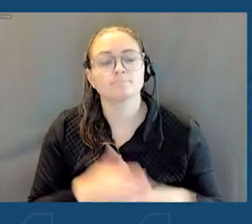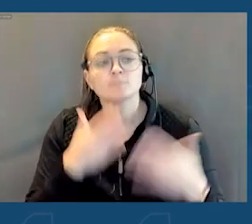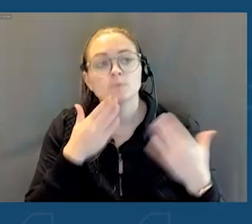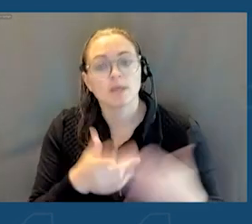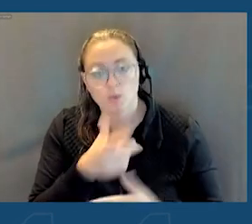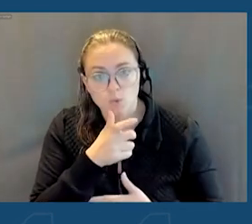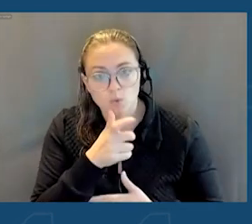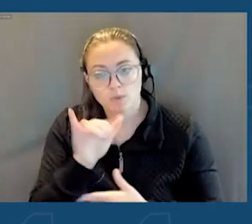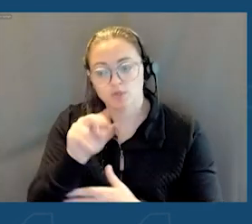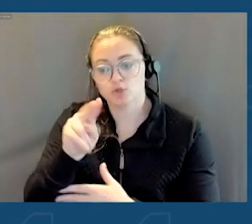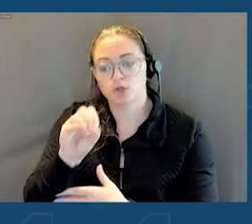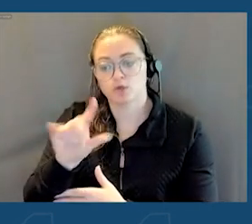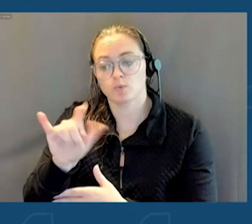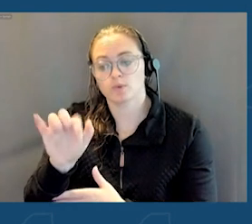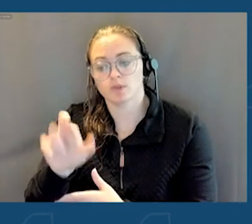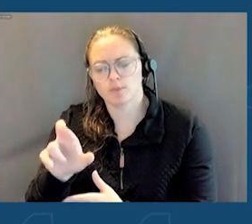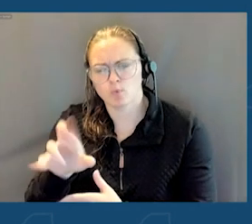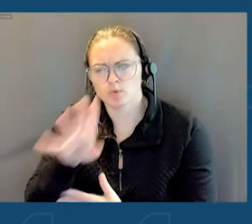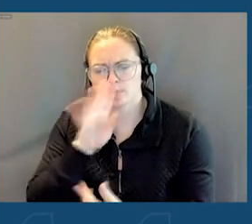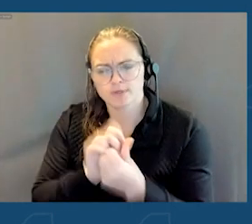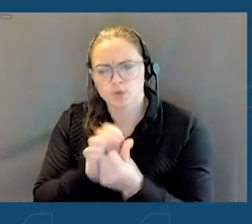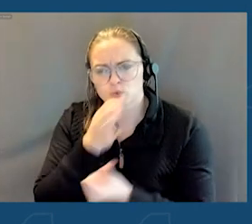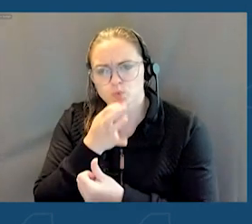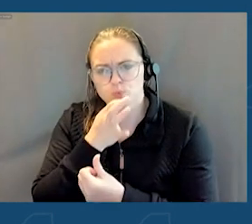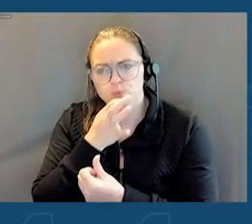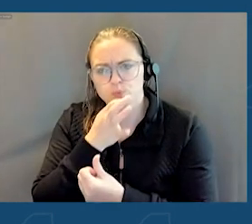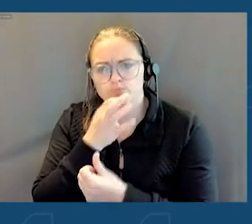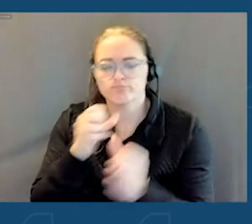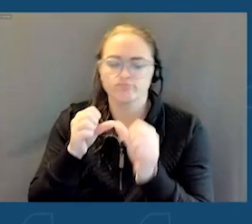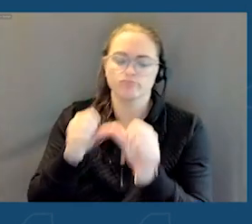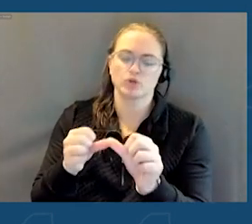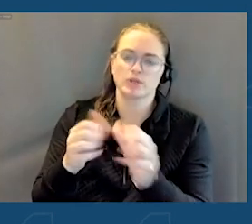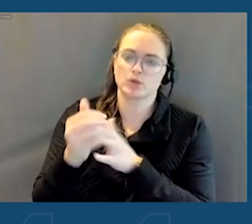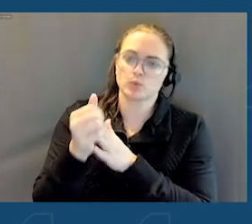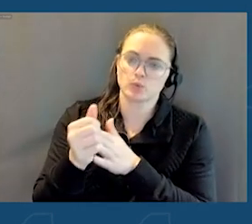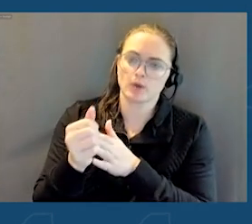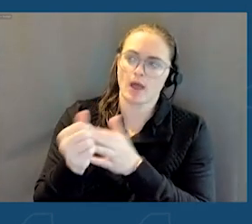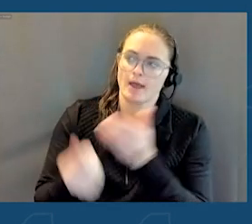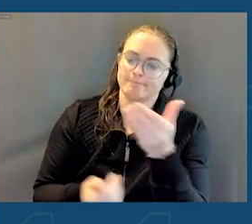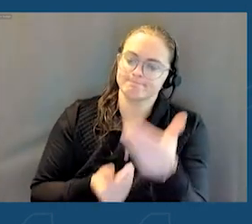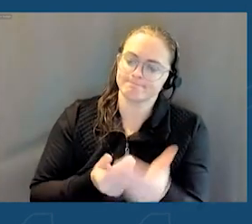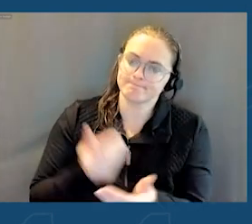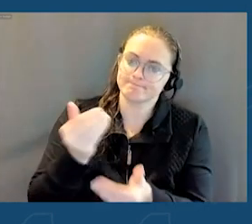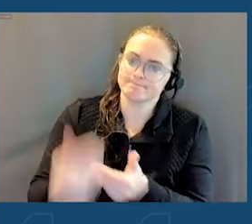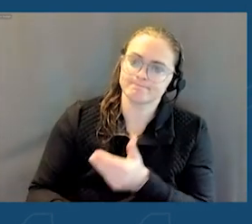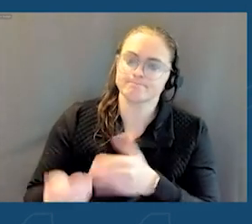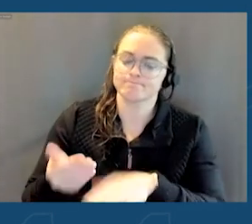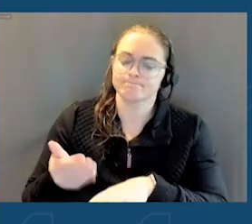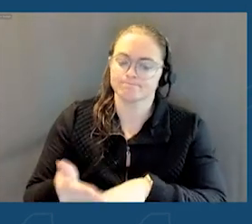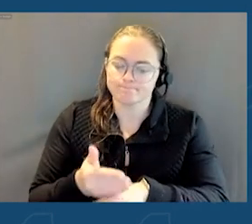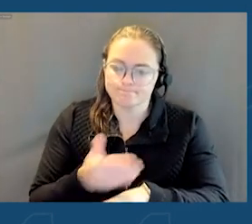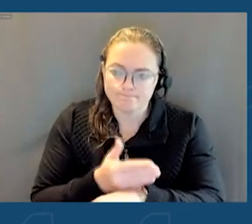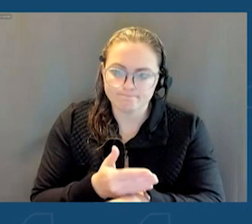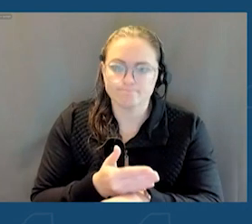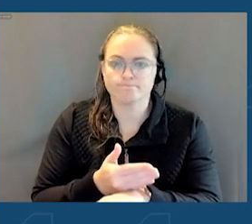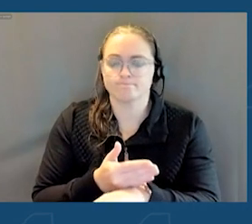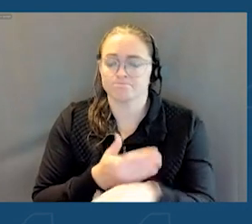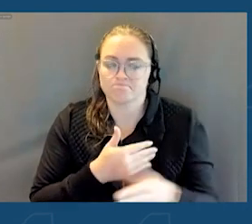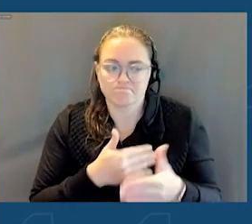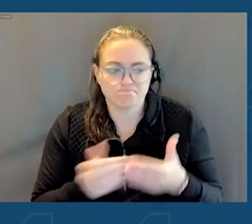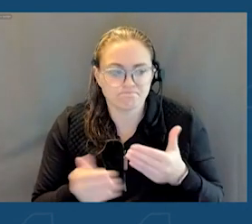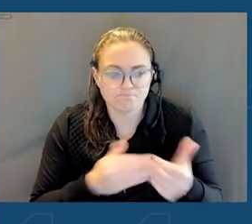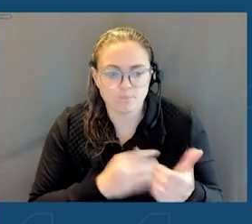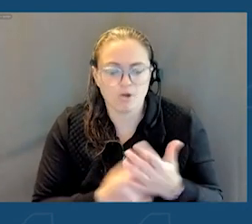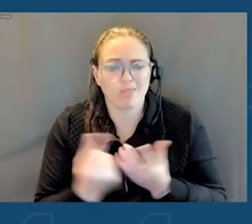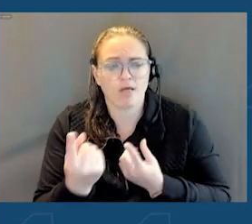who will be speaking shortly, for continuing to guide this process forward despite all the questions,